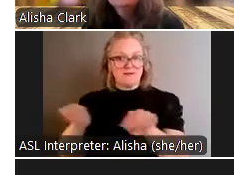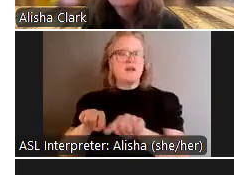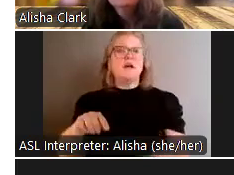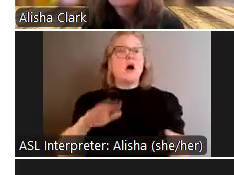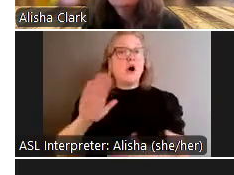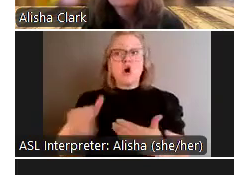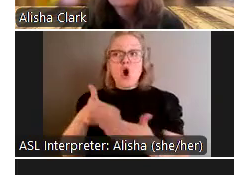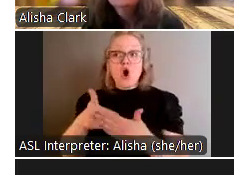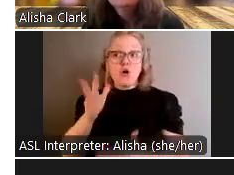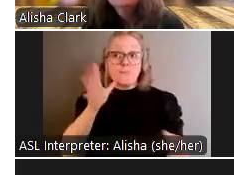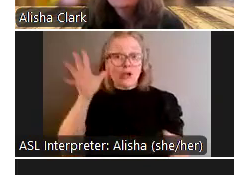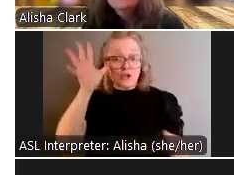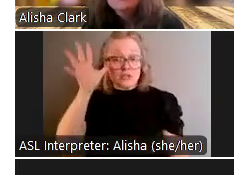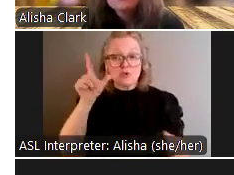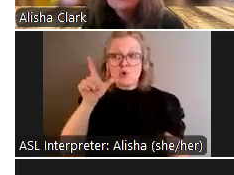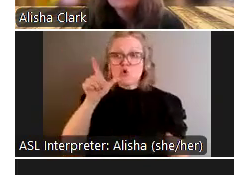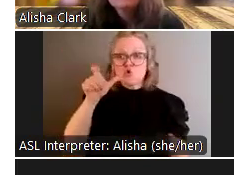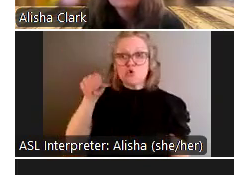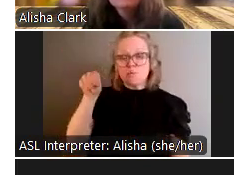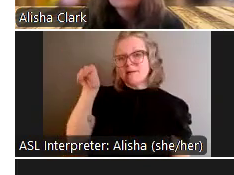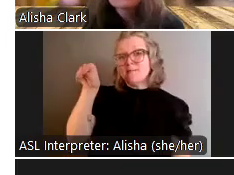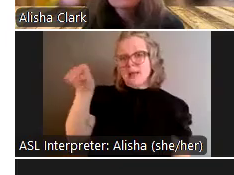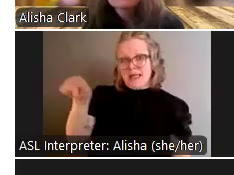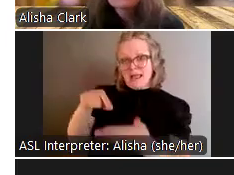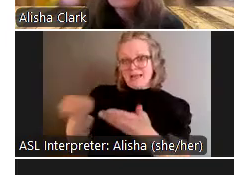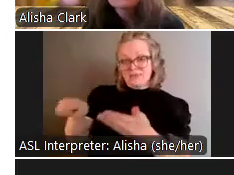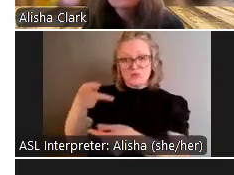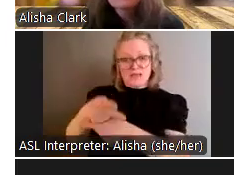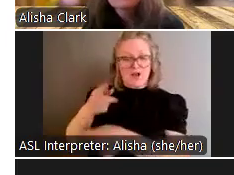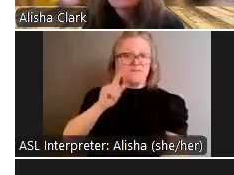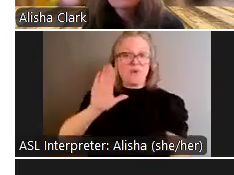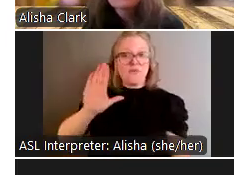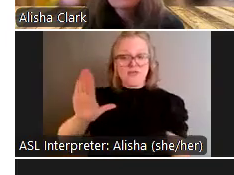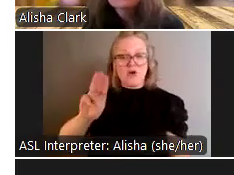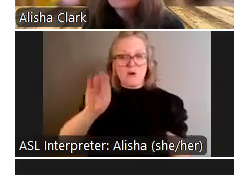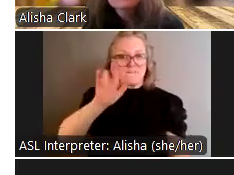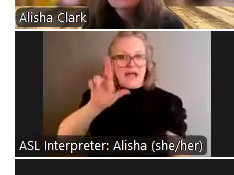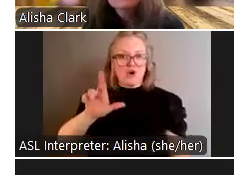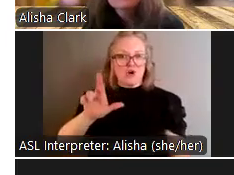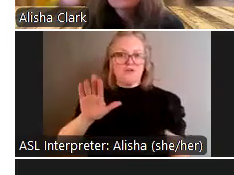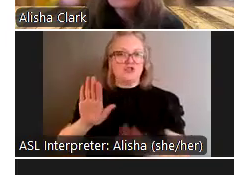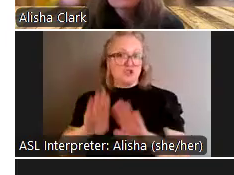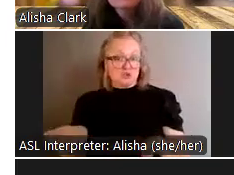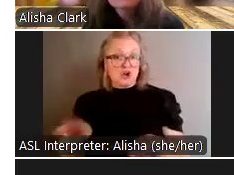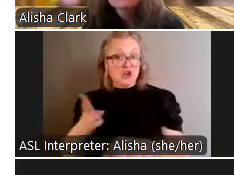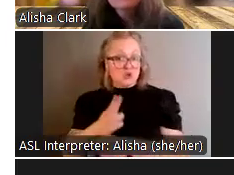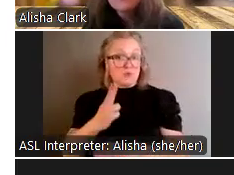for caring for their minor children doing so through PDS?